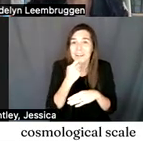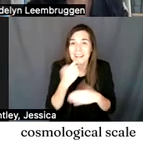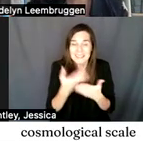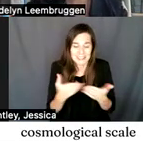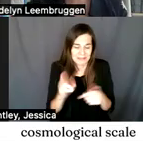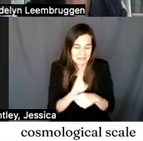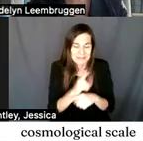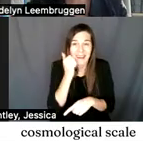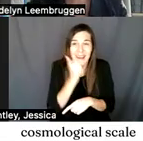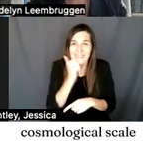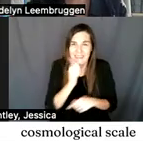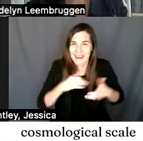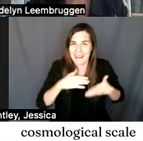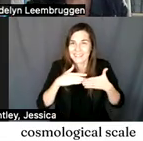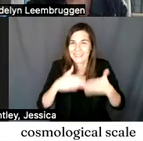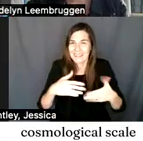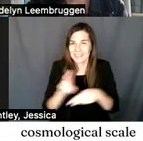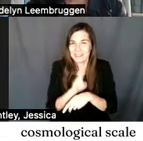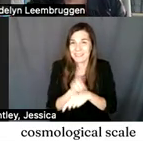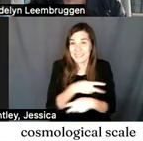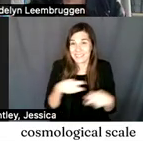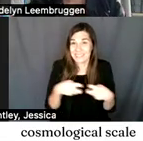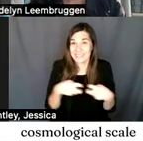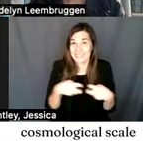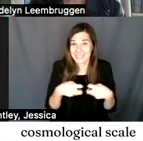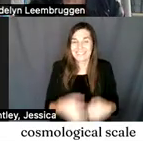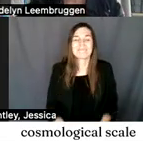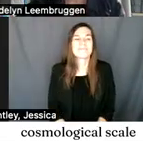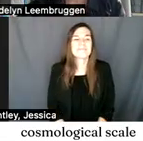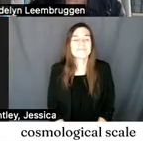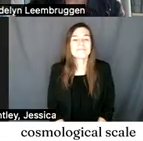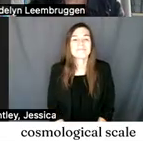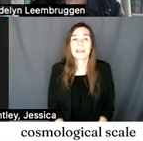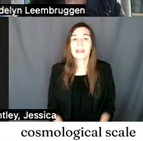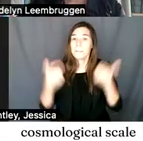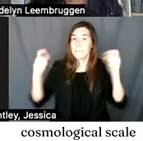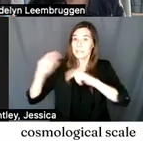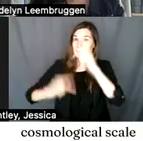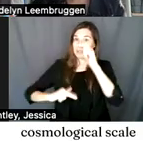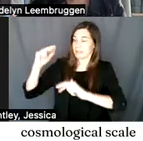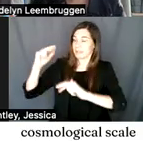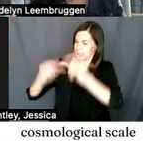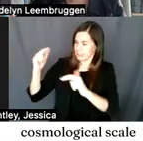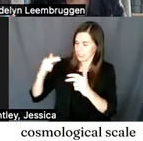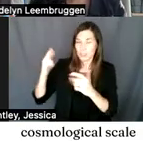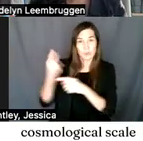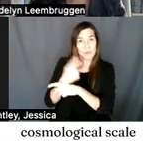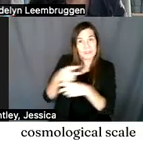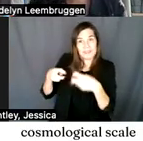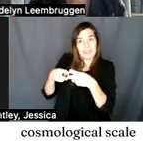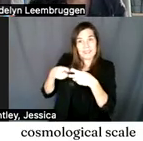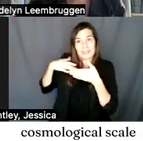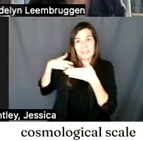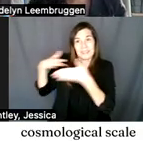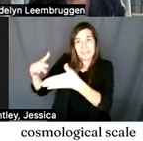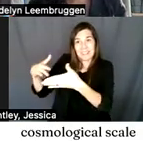use physics to study that. We can also use physics to create big structures like buildings. And in architecture, physics